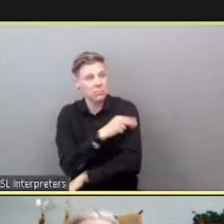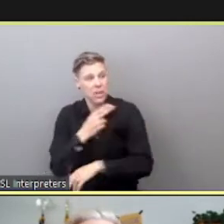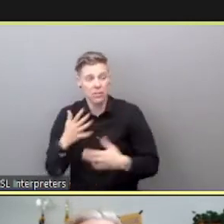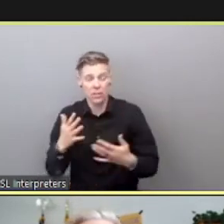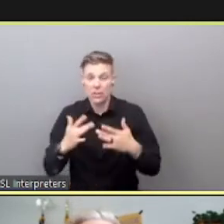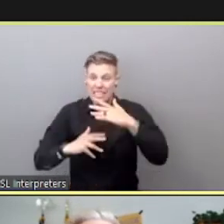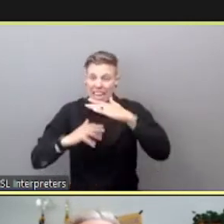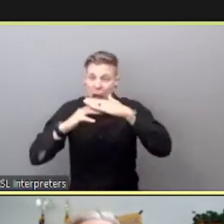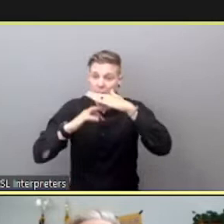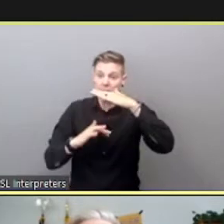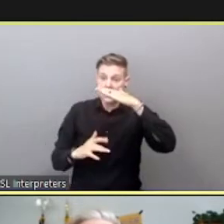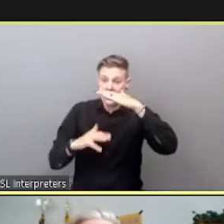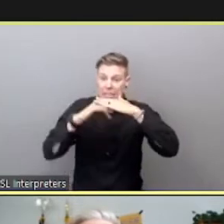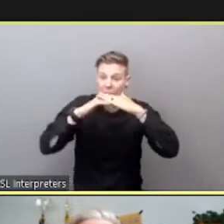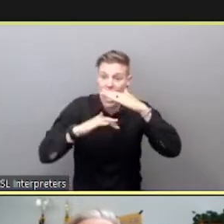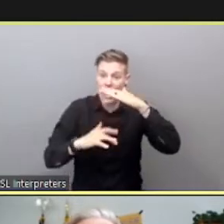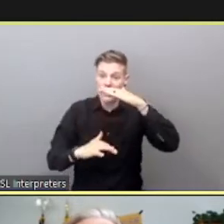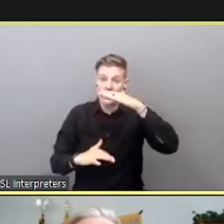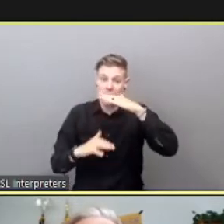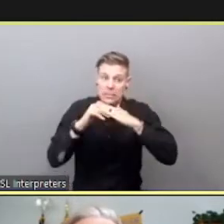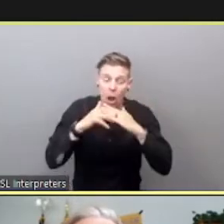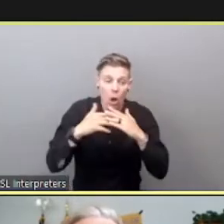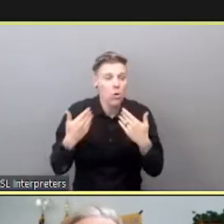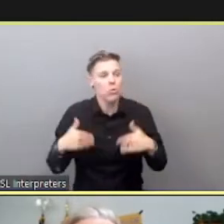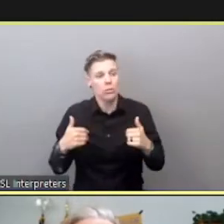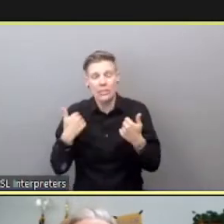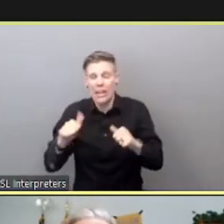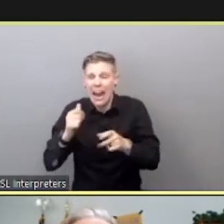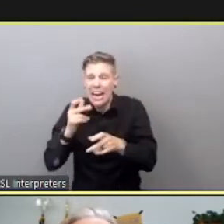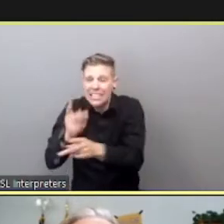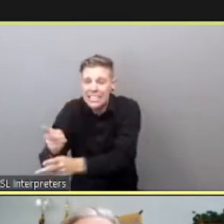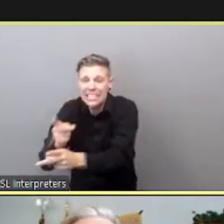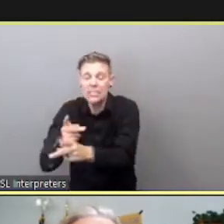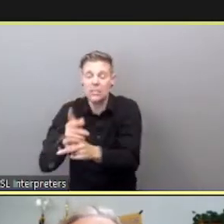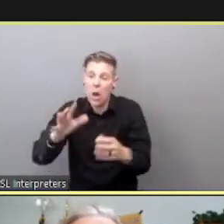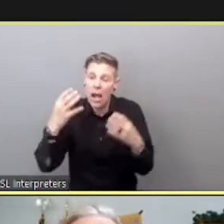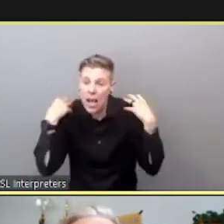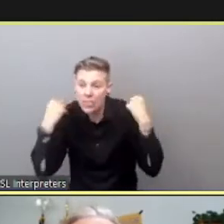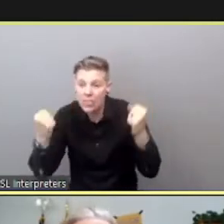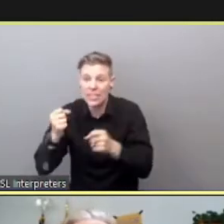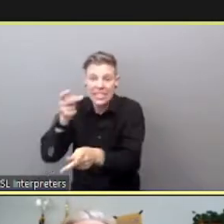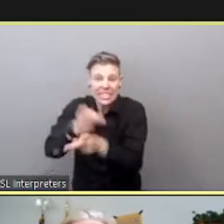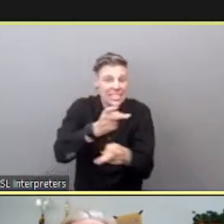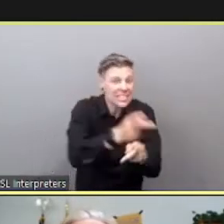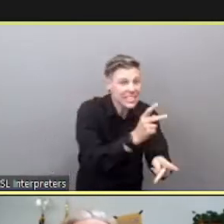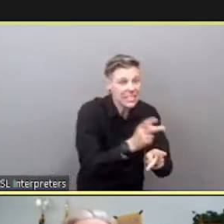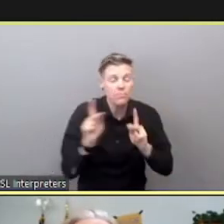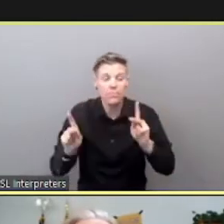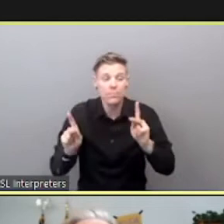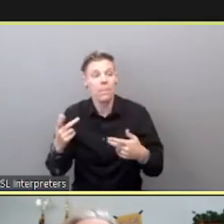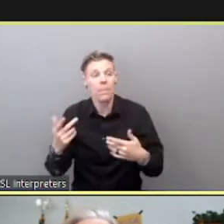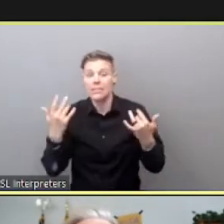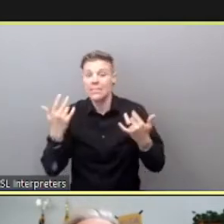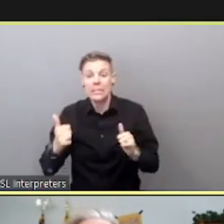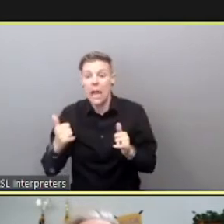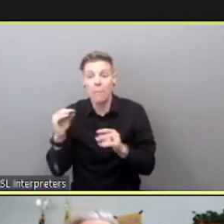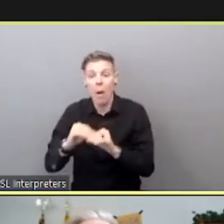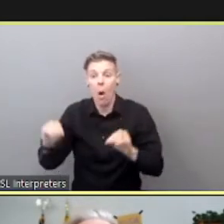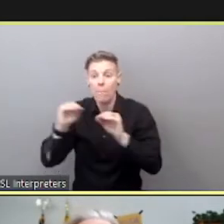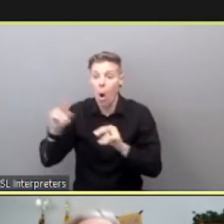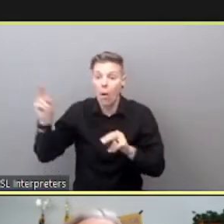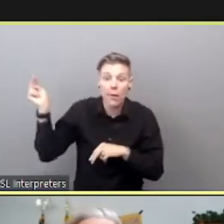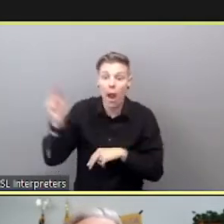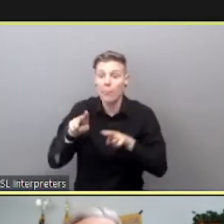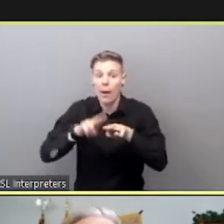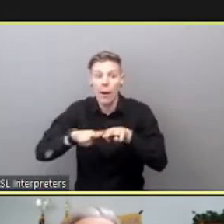so many people. Hospitals still expanding, taking care of people in the hallways, and still having to figure out how